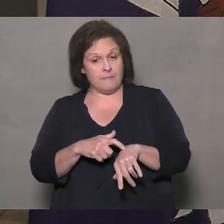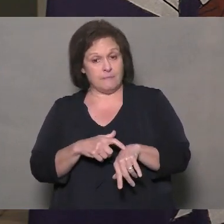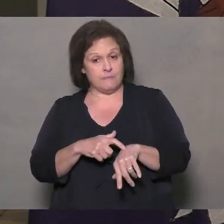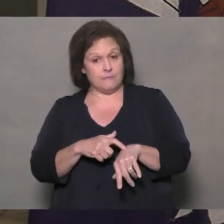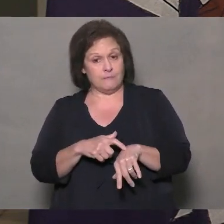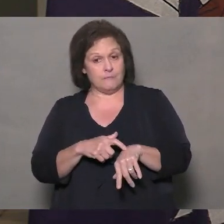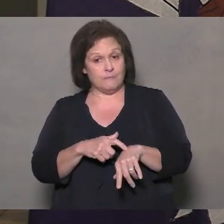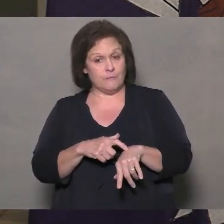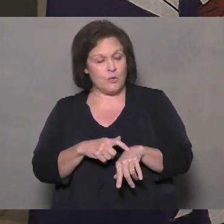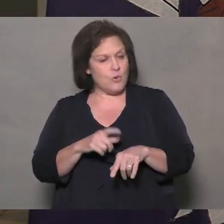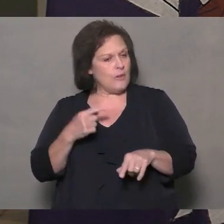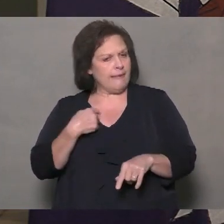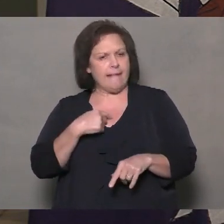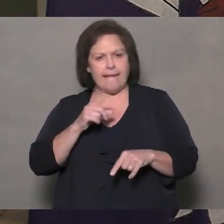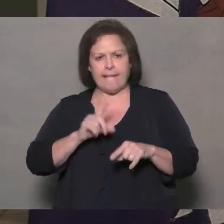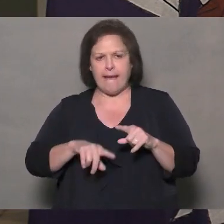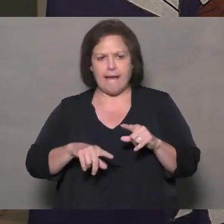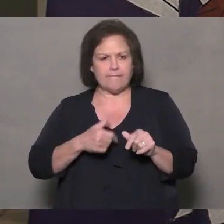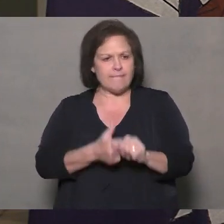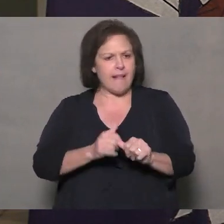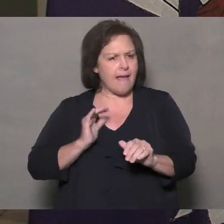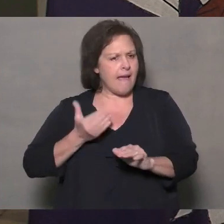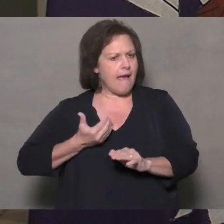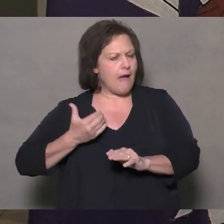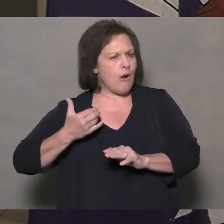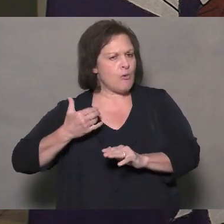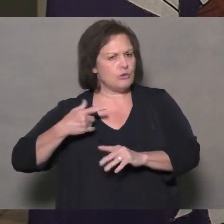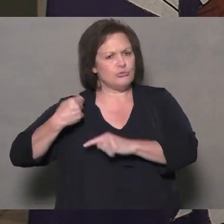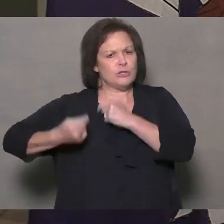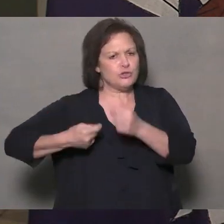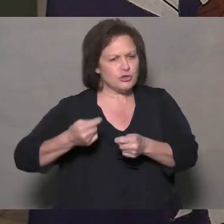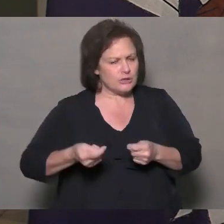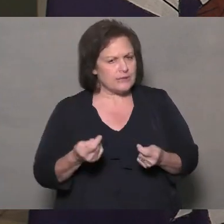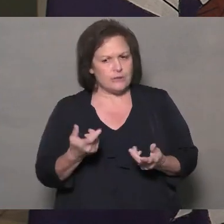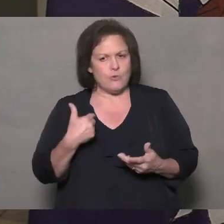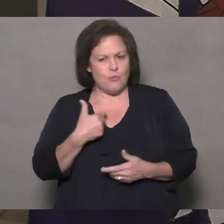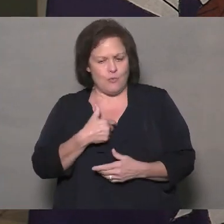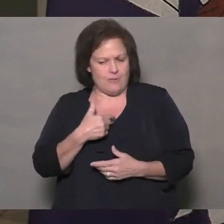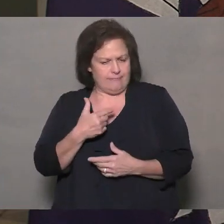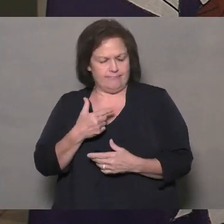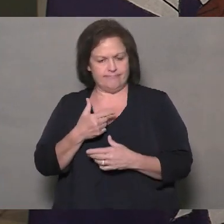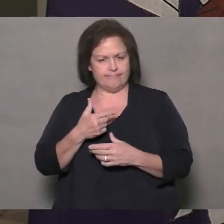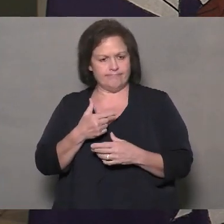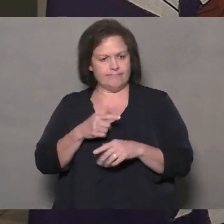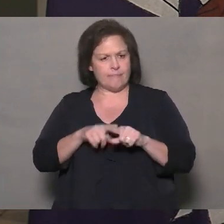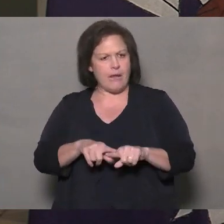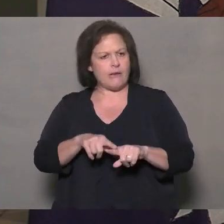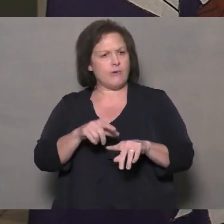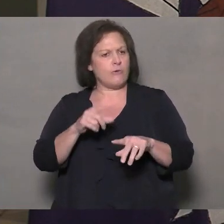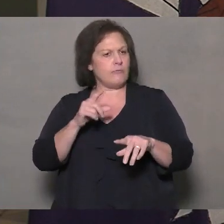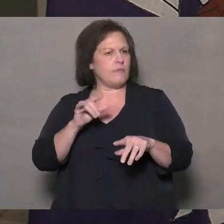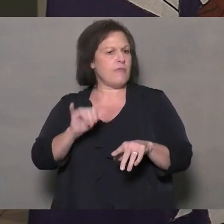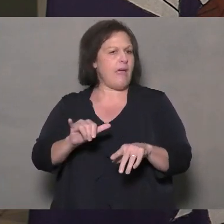turn to our traditions and our rituals that we have depended on for generations,